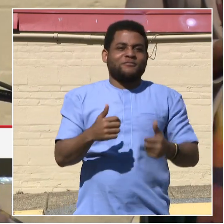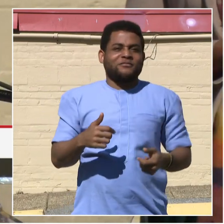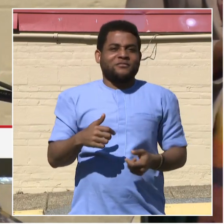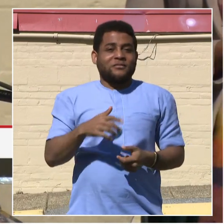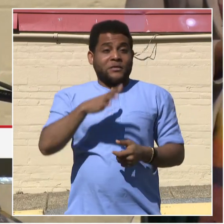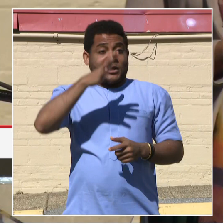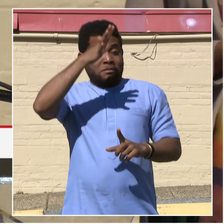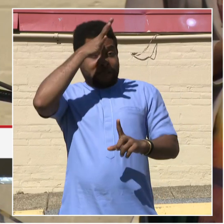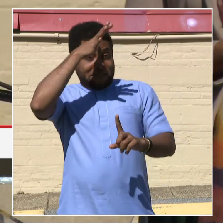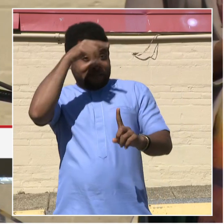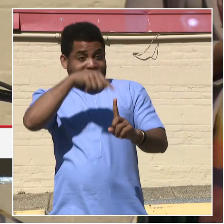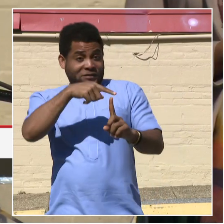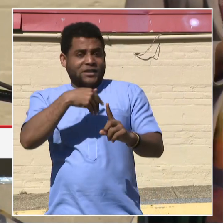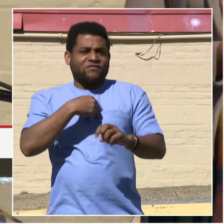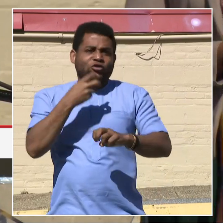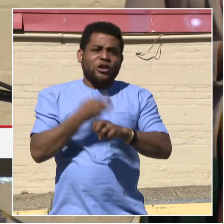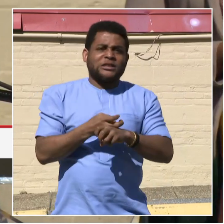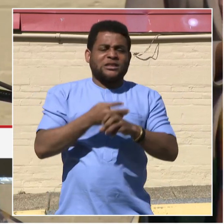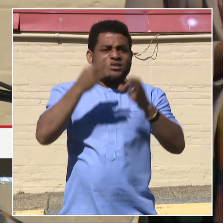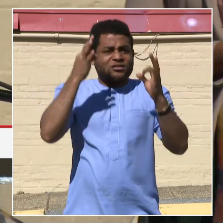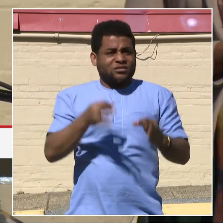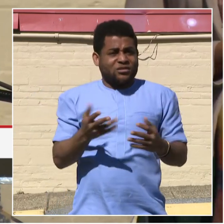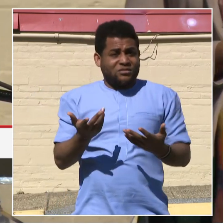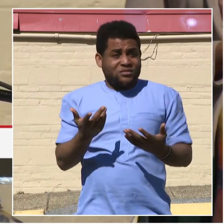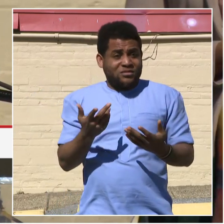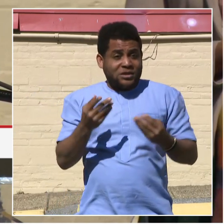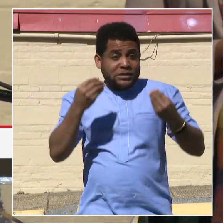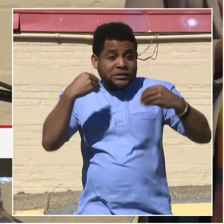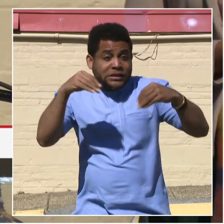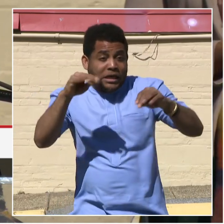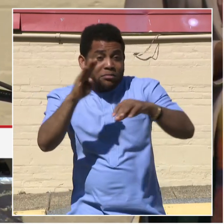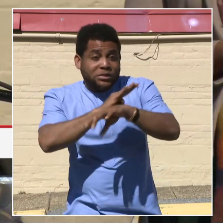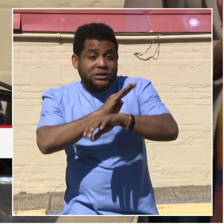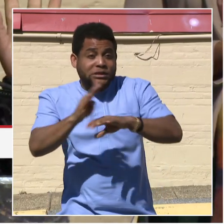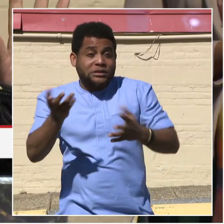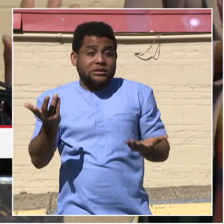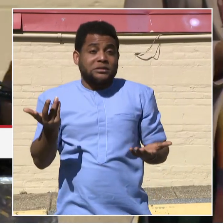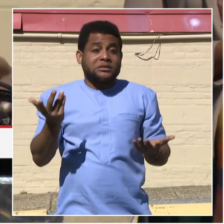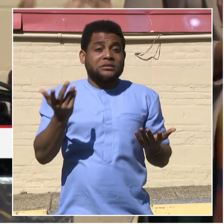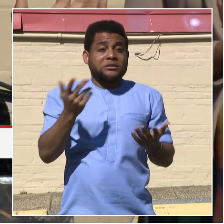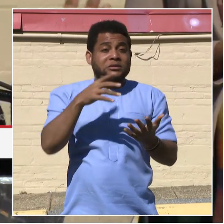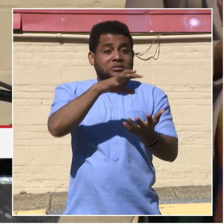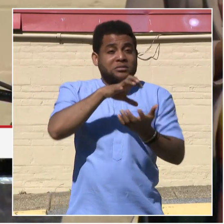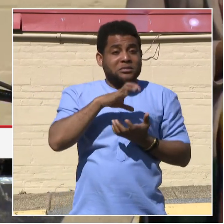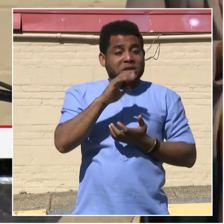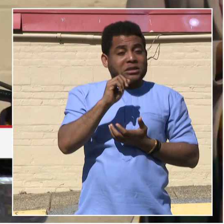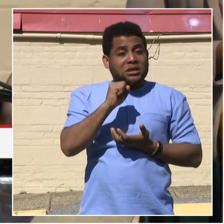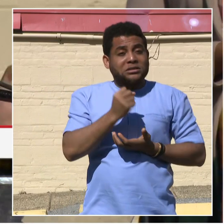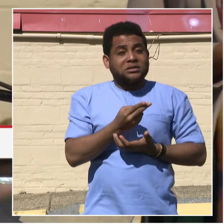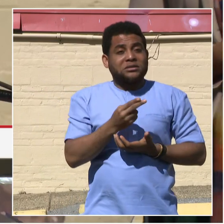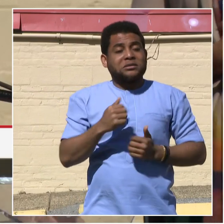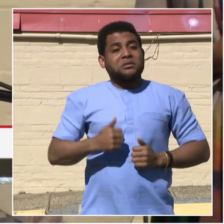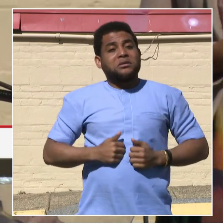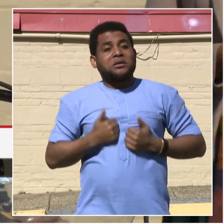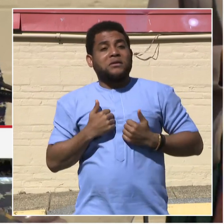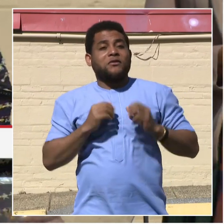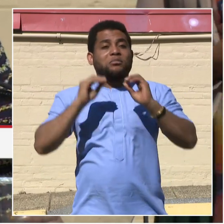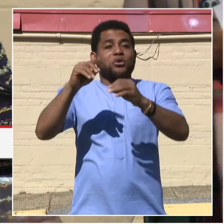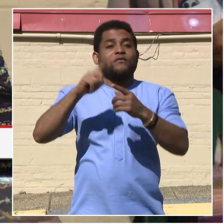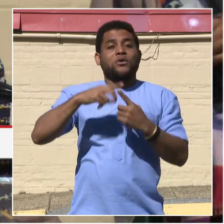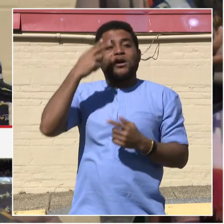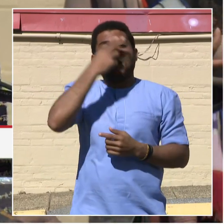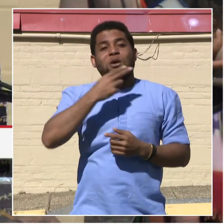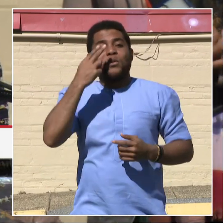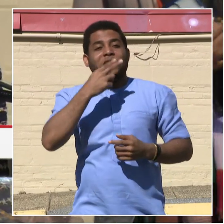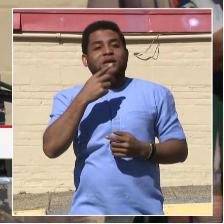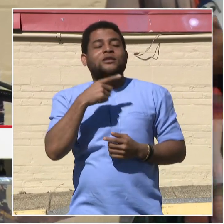make. He could sell our building and cash out and live the life, move to Hawaii, as he always